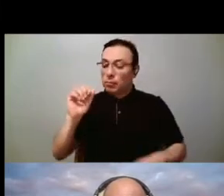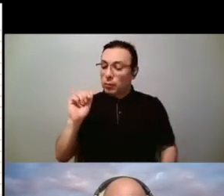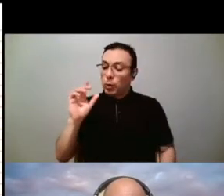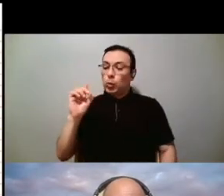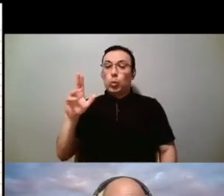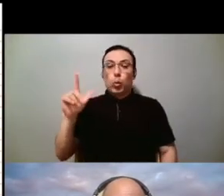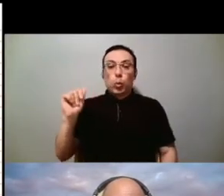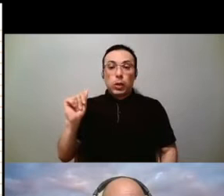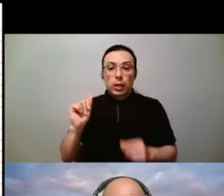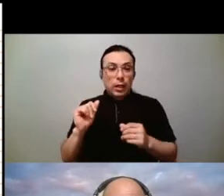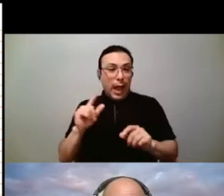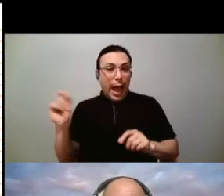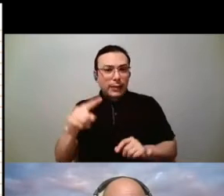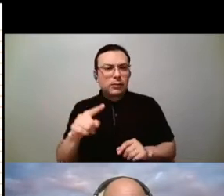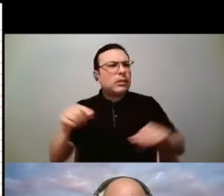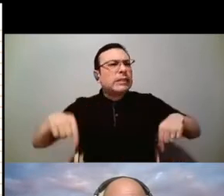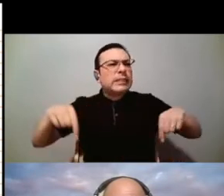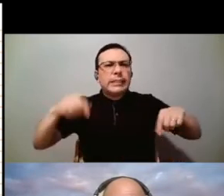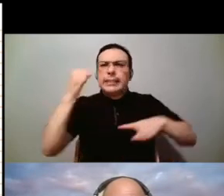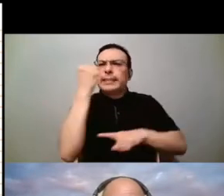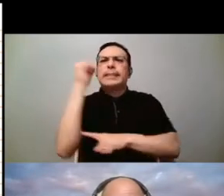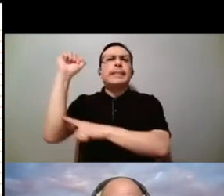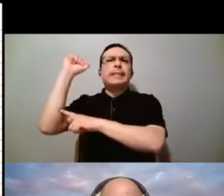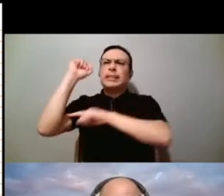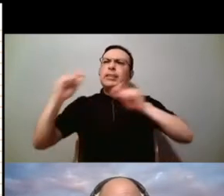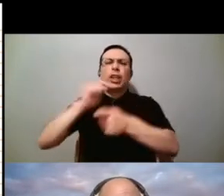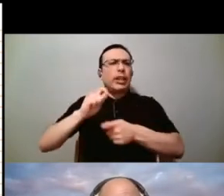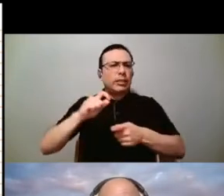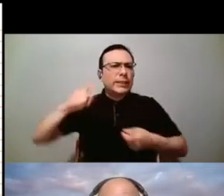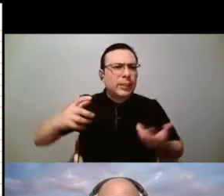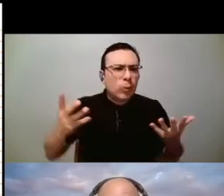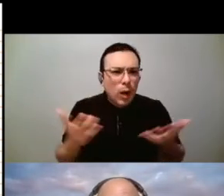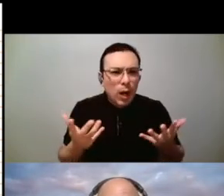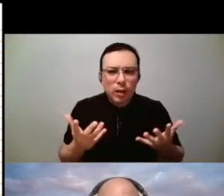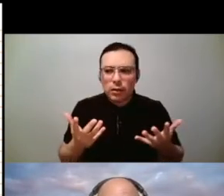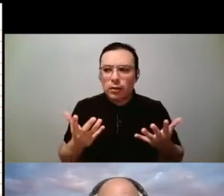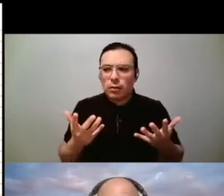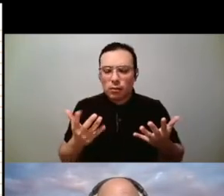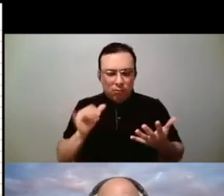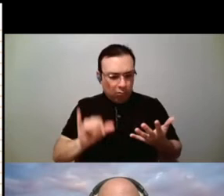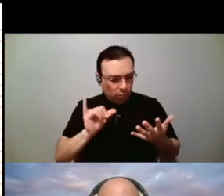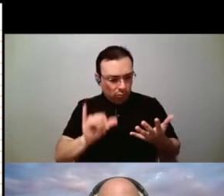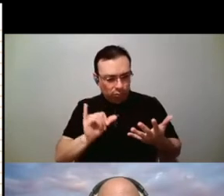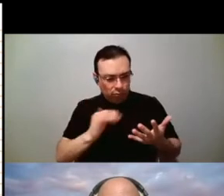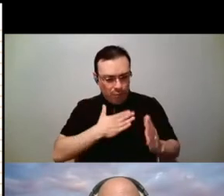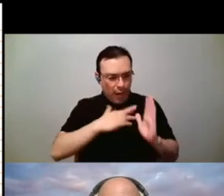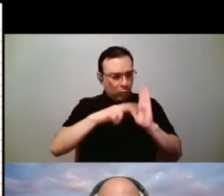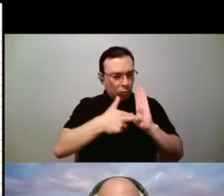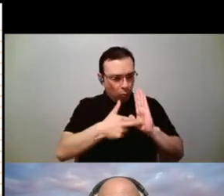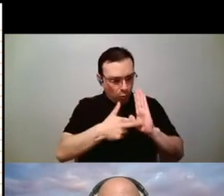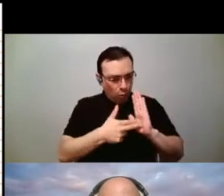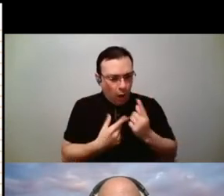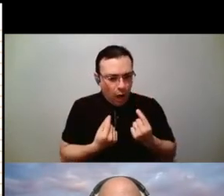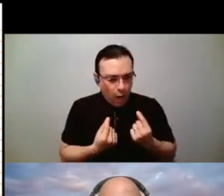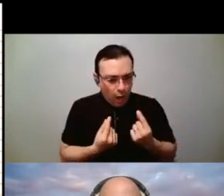does an uprising need? And what does this tell us about our roles? The collective, as stated